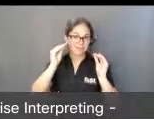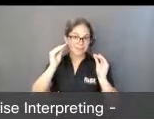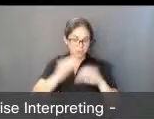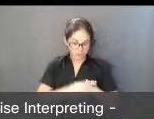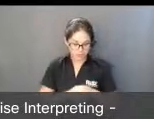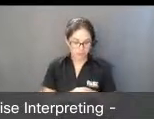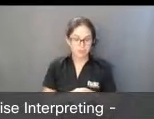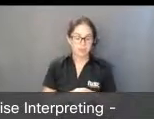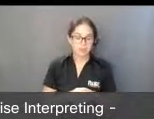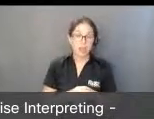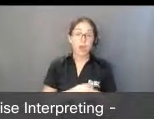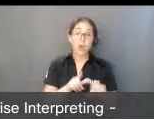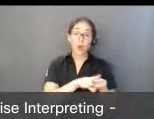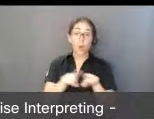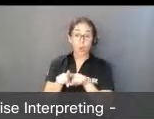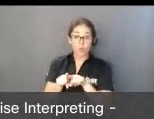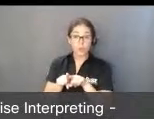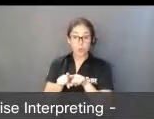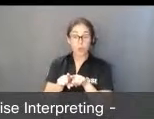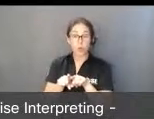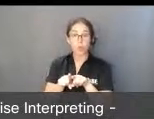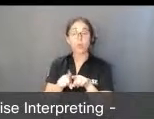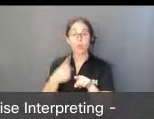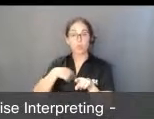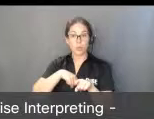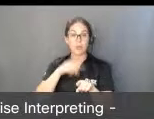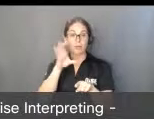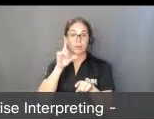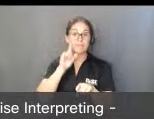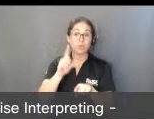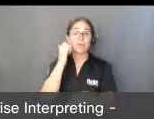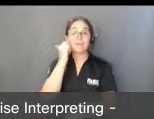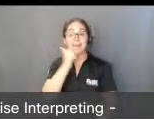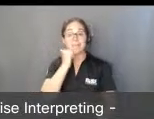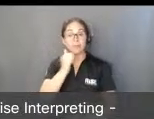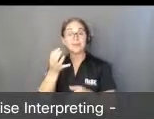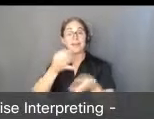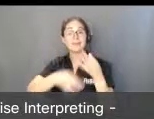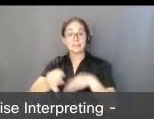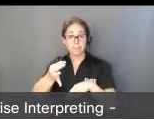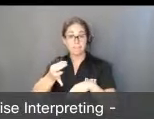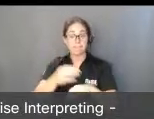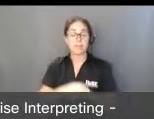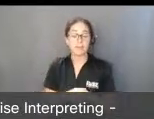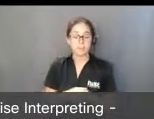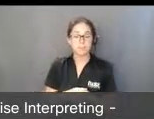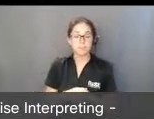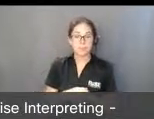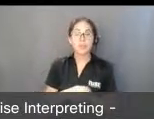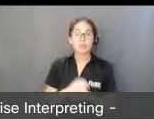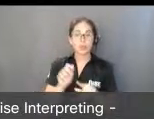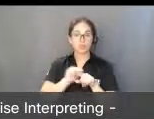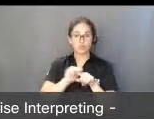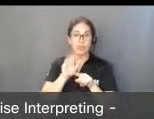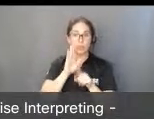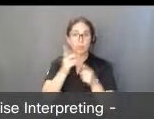and then those that are going to be the day-to-day subs. So training will occur in small increments, but